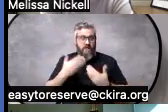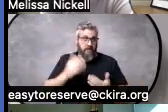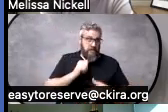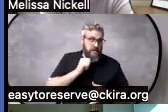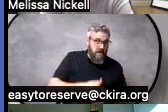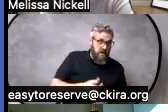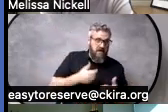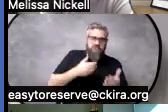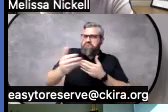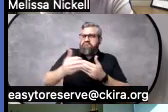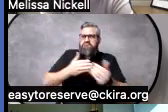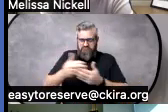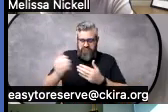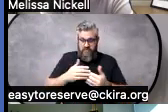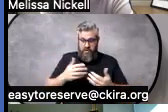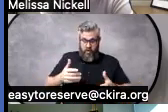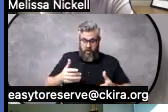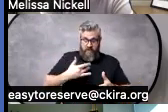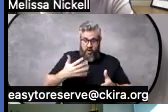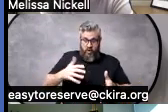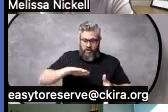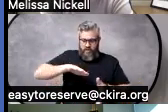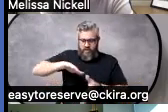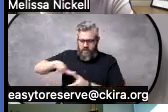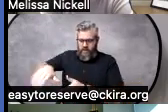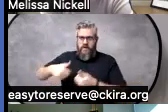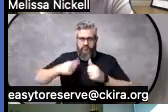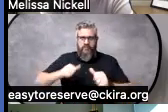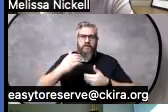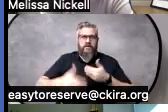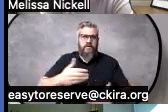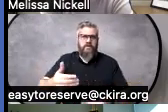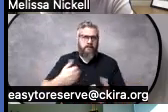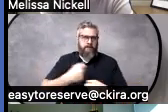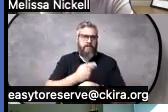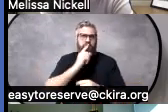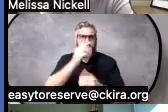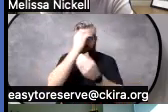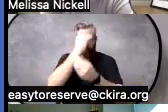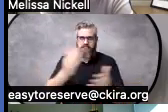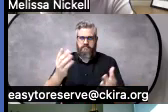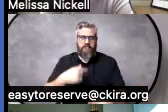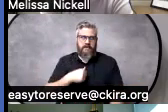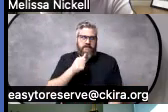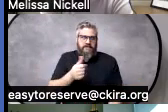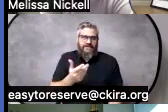they're there. Just move them out the way and just try to plug forward. So I just wanted to say that because I didn't mention that.